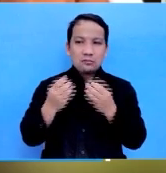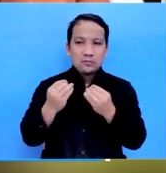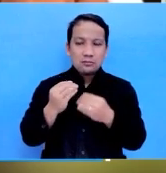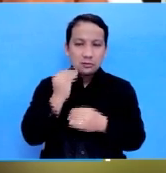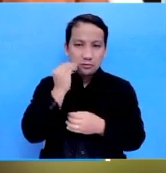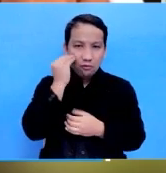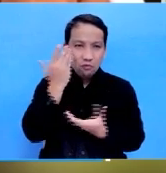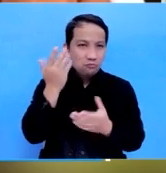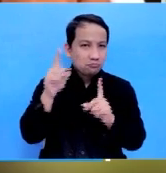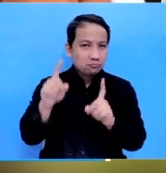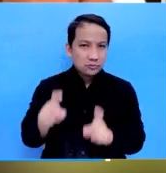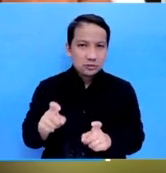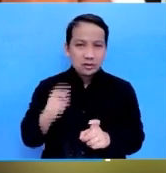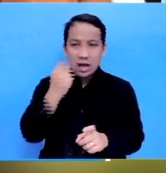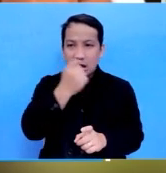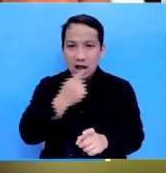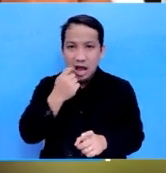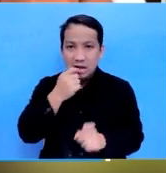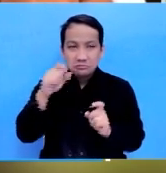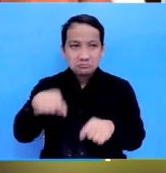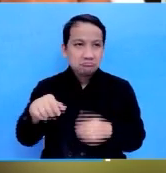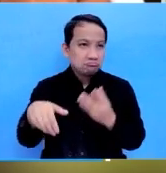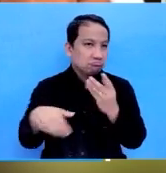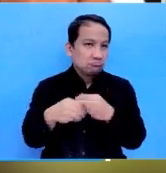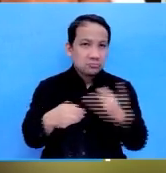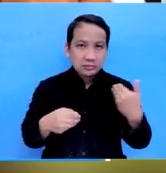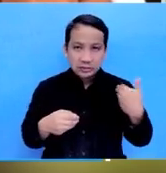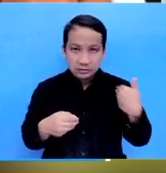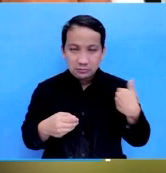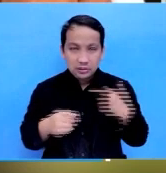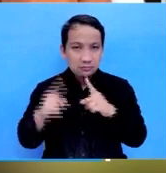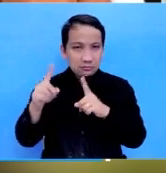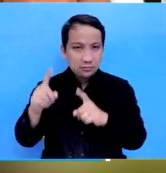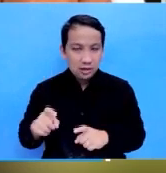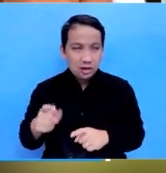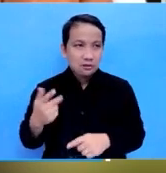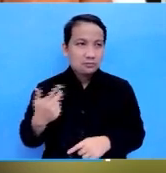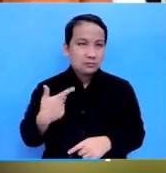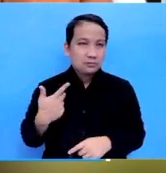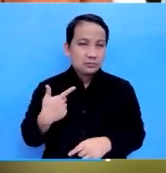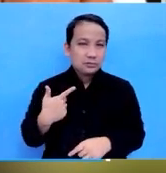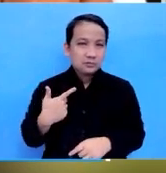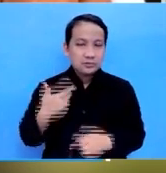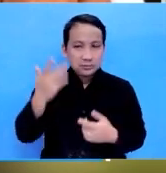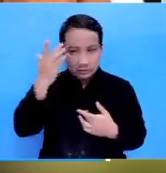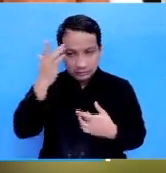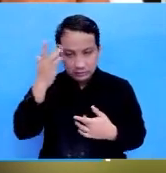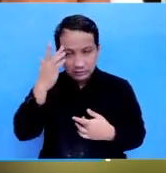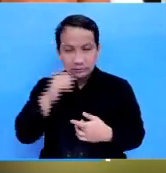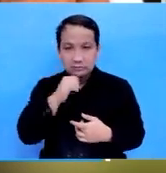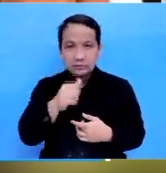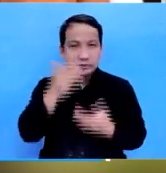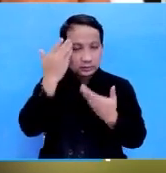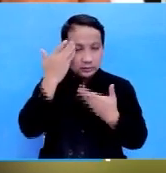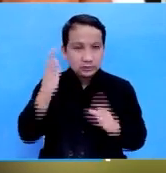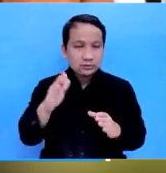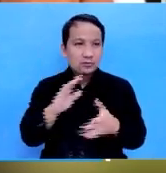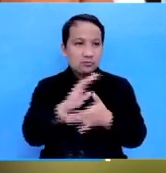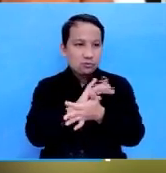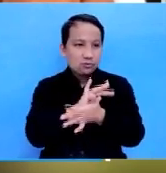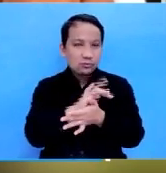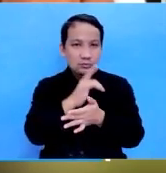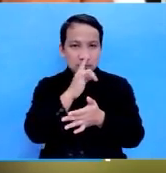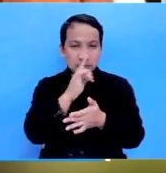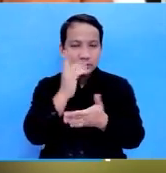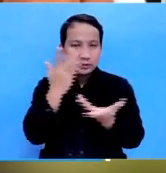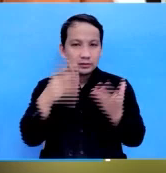test, nagpapa-antigen test, or yung iba hindi man nagpapa-test, may mga asymptomatics na hindi nila alam na may COVID sila. So